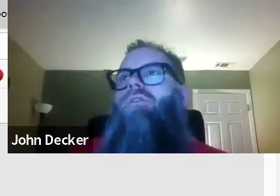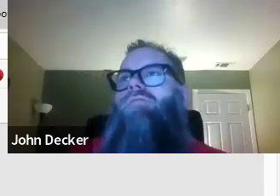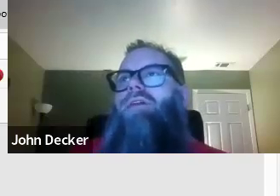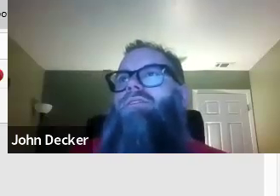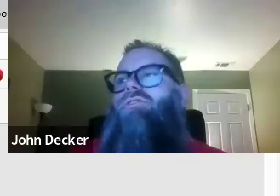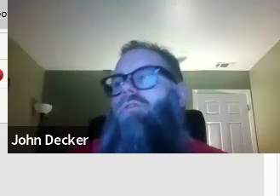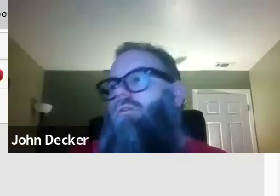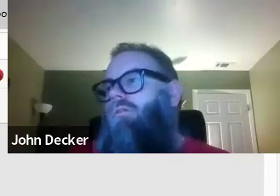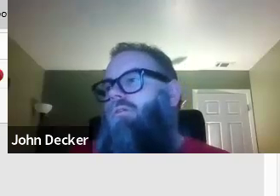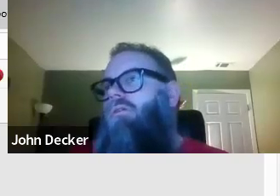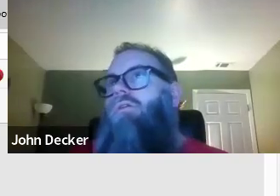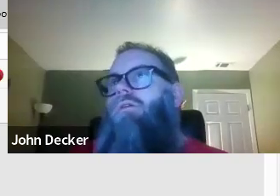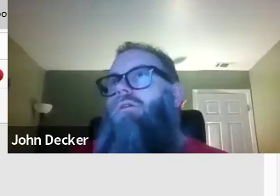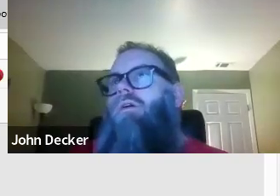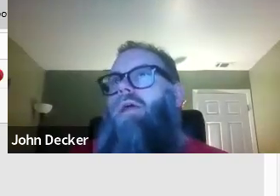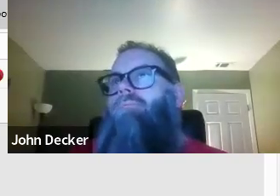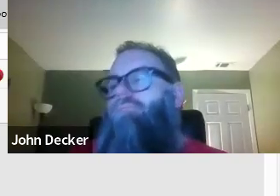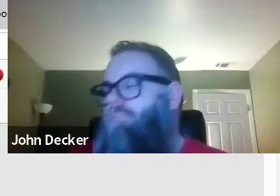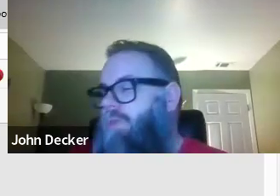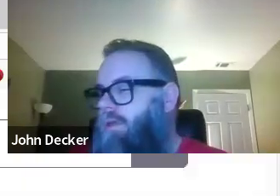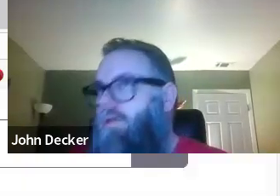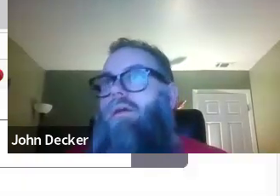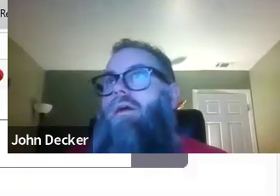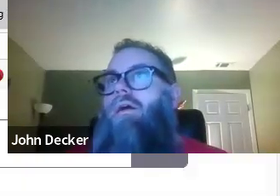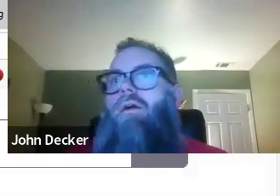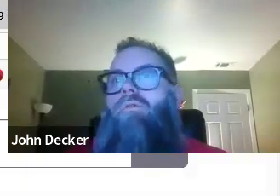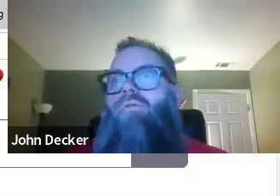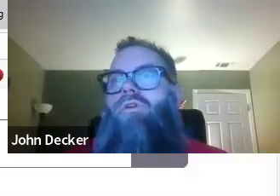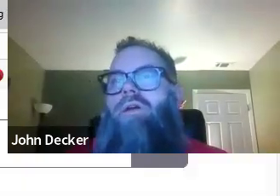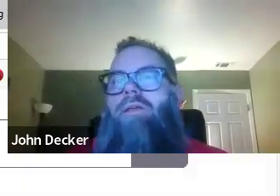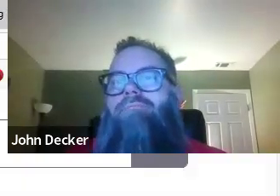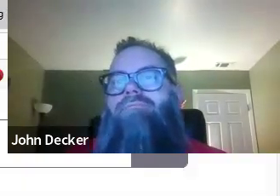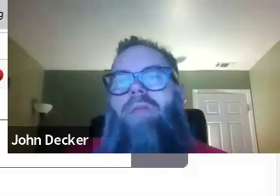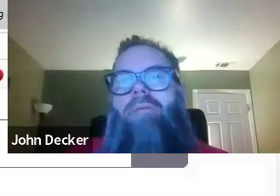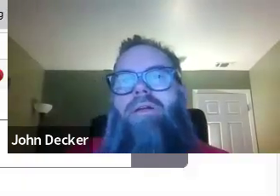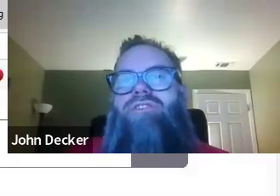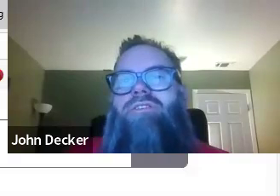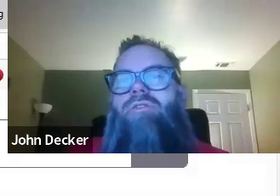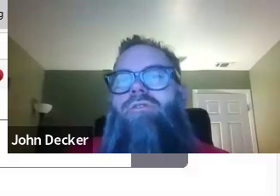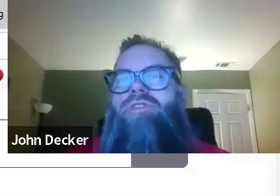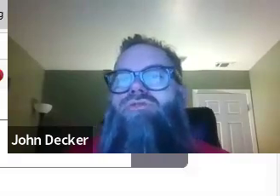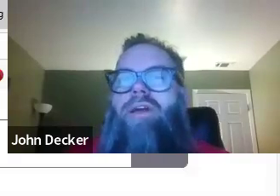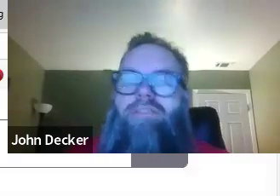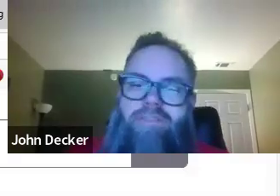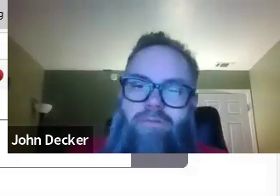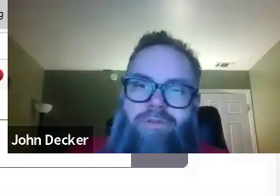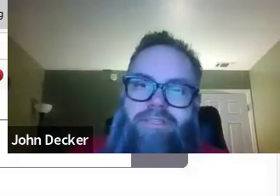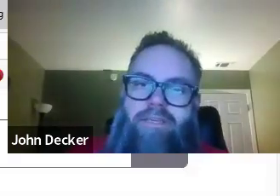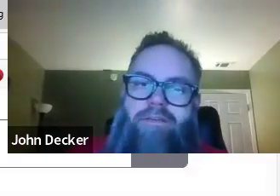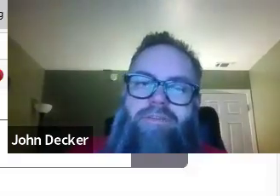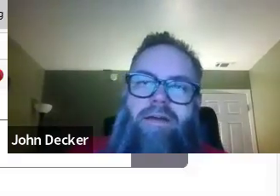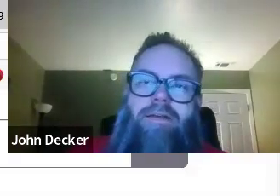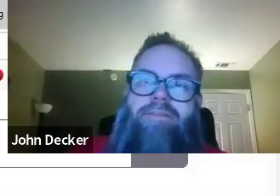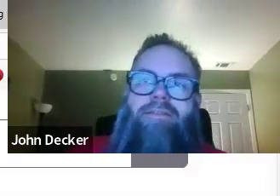had over the last year. All right. Real quickly, I'm going to just go over the directives that